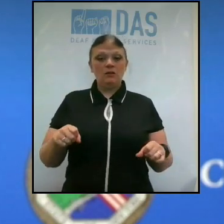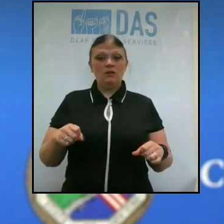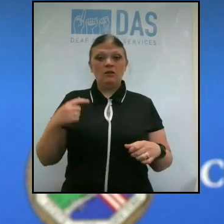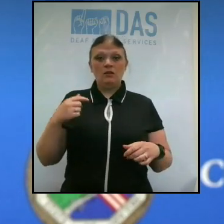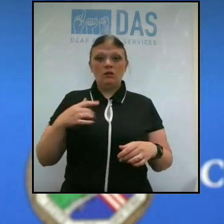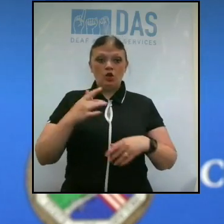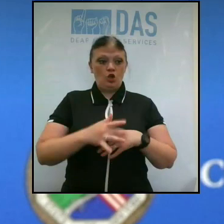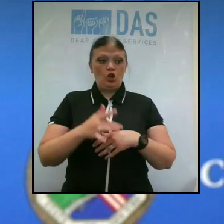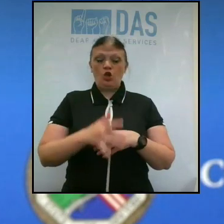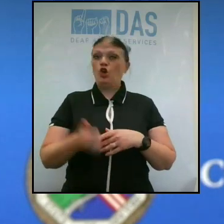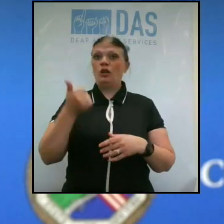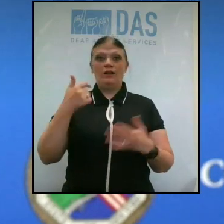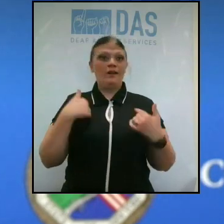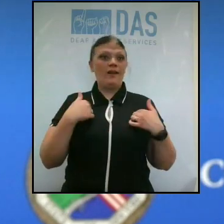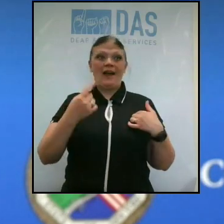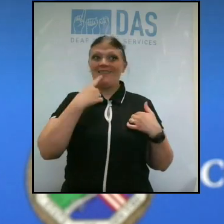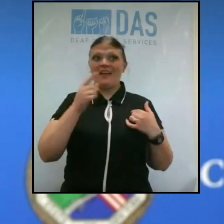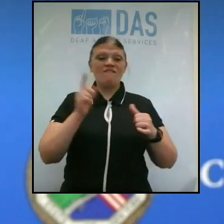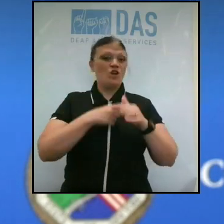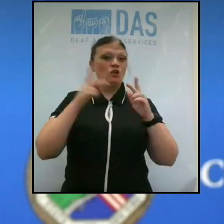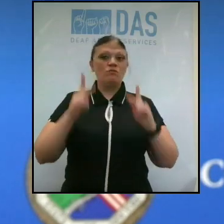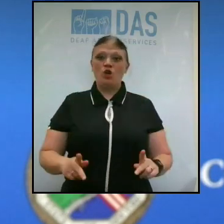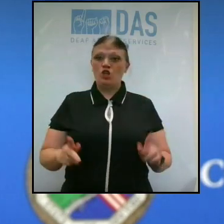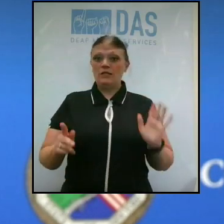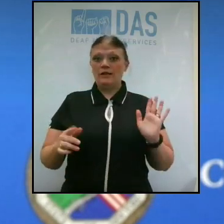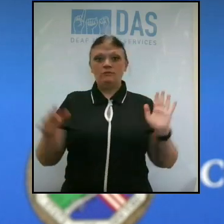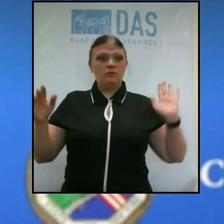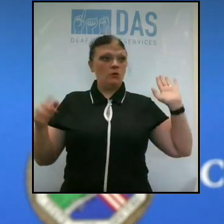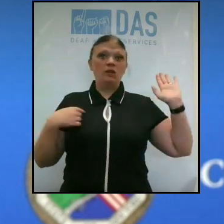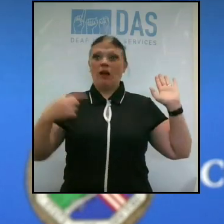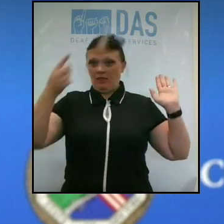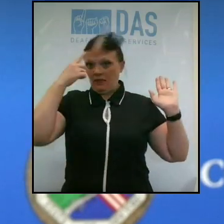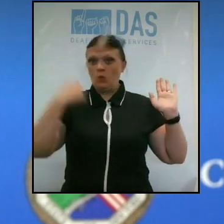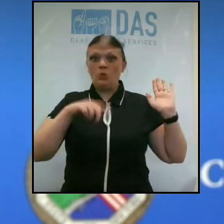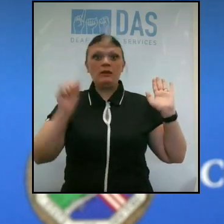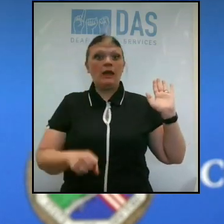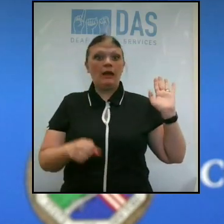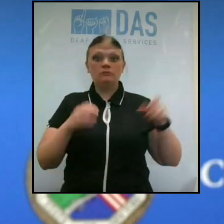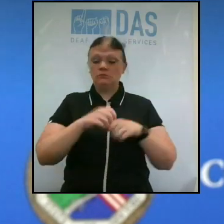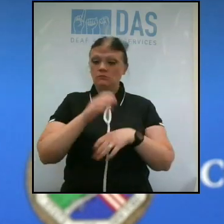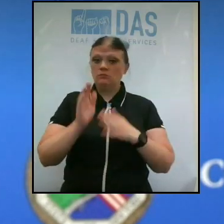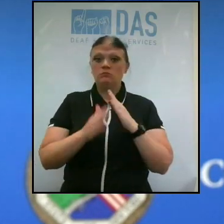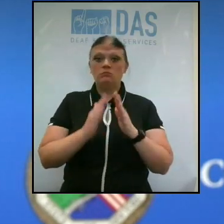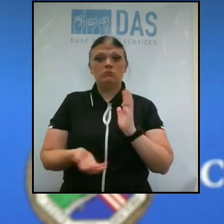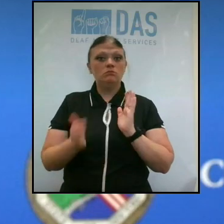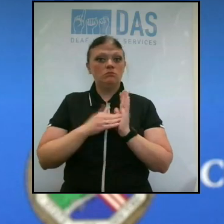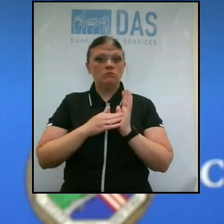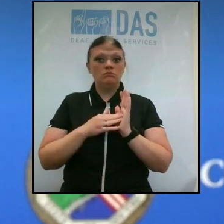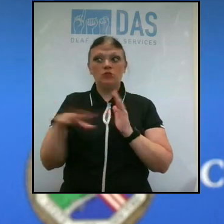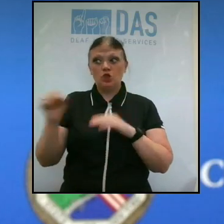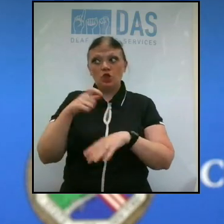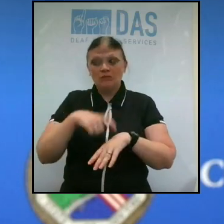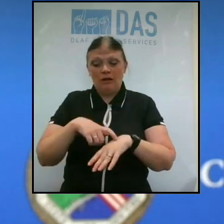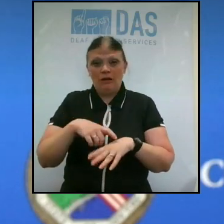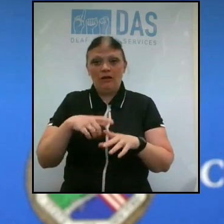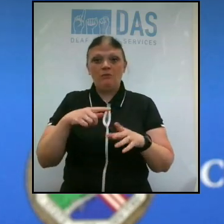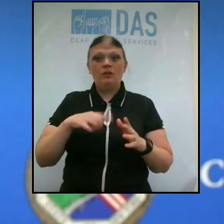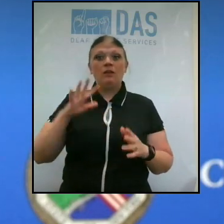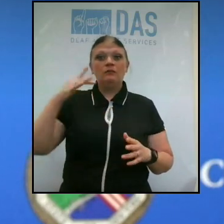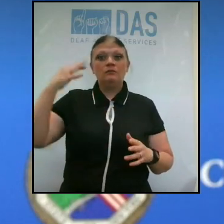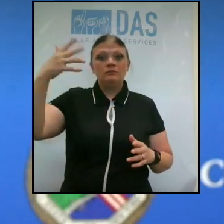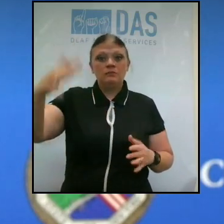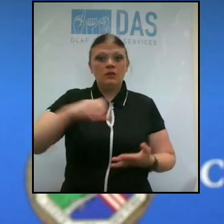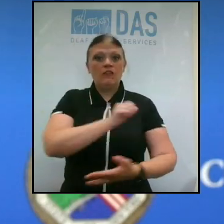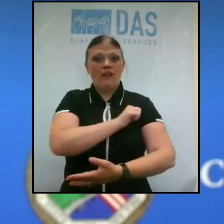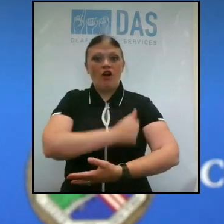first person in the public to go out based on the data saying I thought we could start doing elective surgeries in our community again. It took them some time, but then they eventually